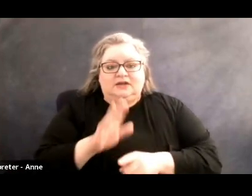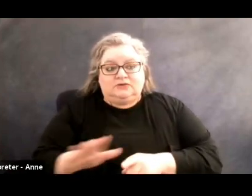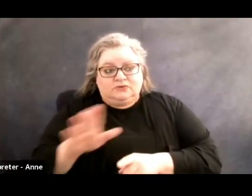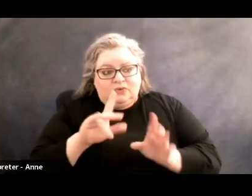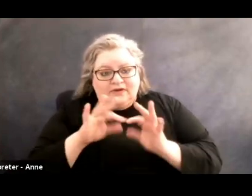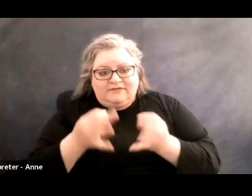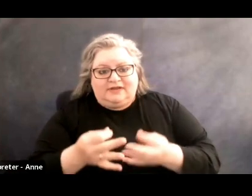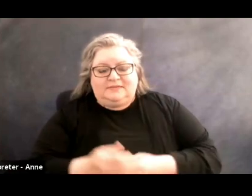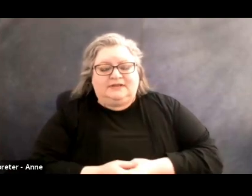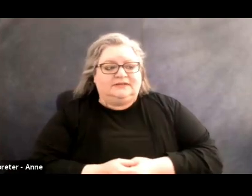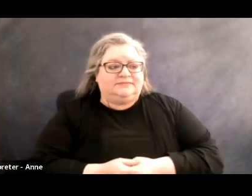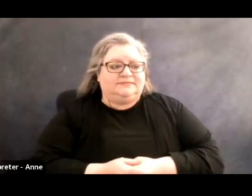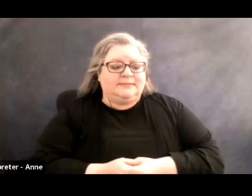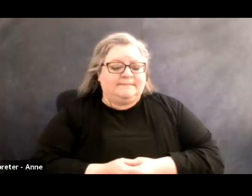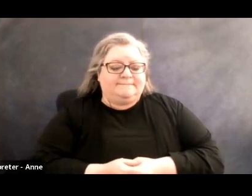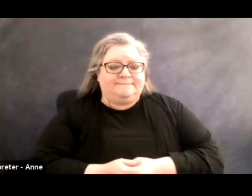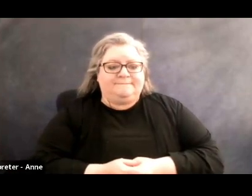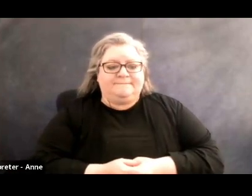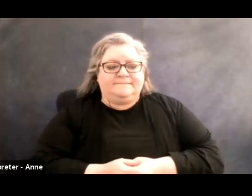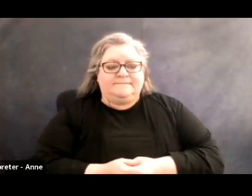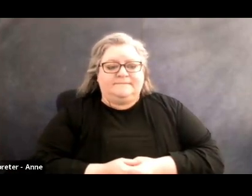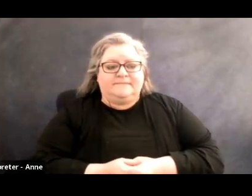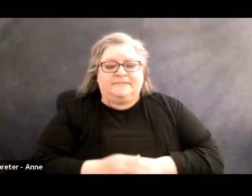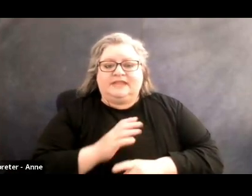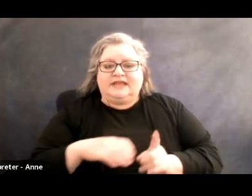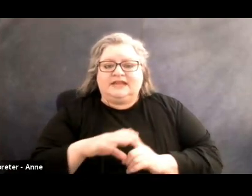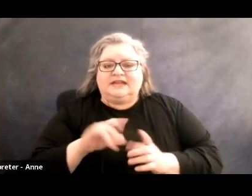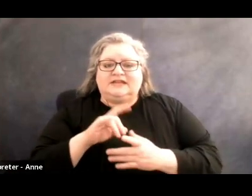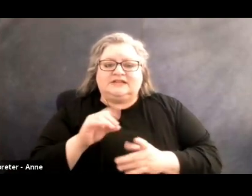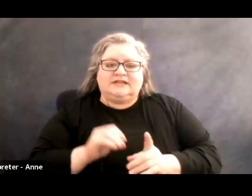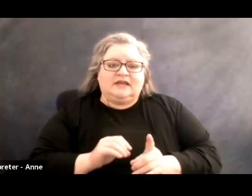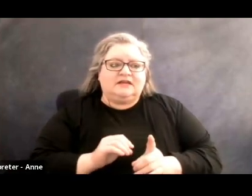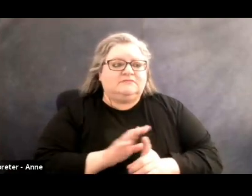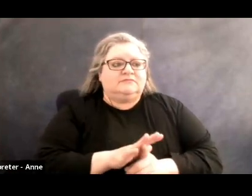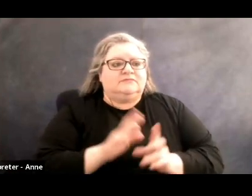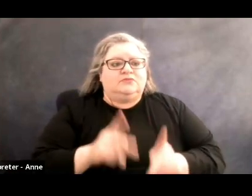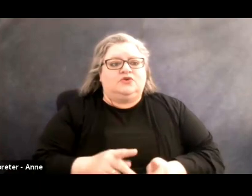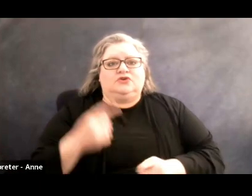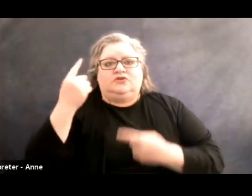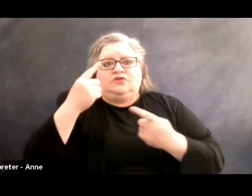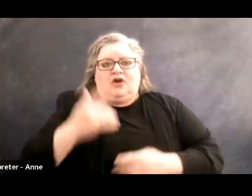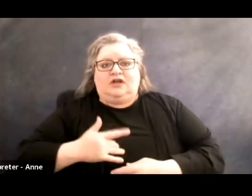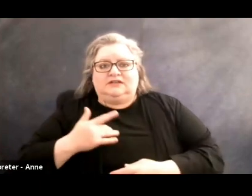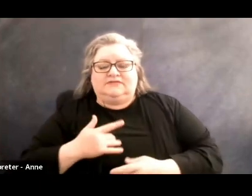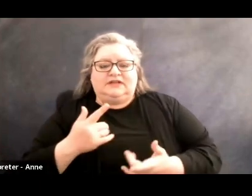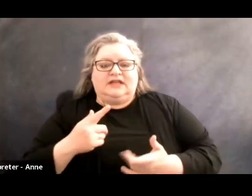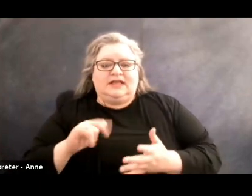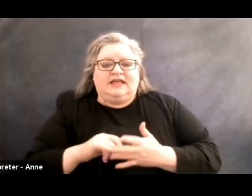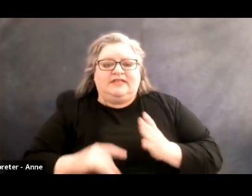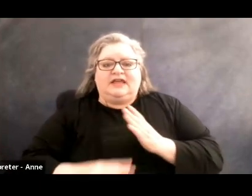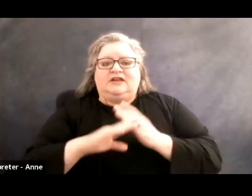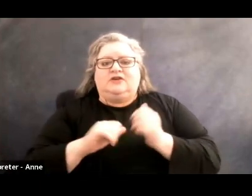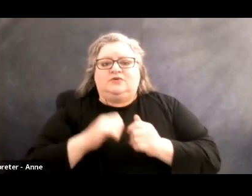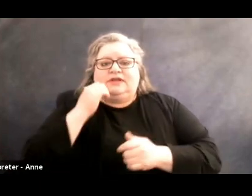family. And conditions that impact a person's thoughts and feelings and actions that frequently interfere with